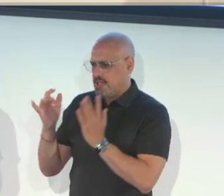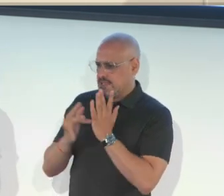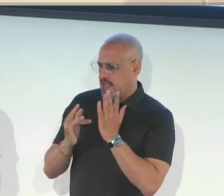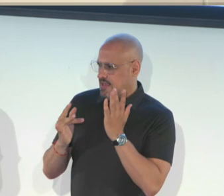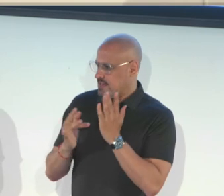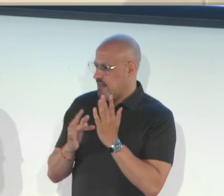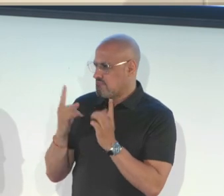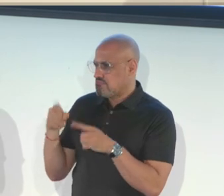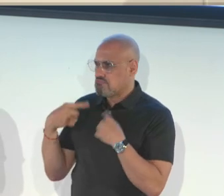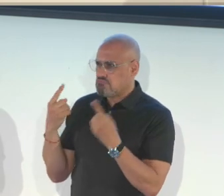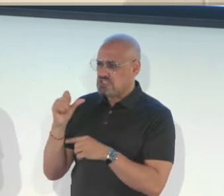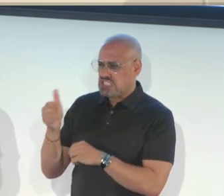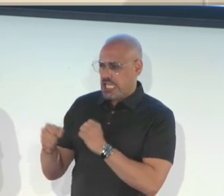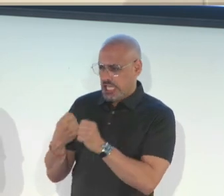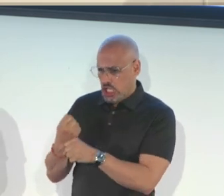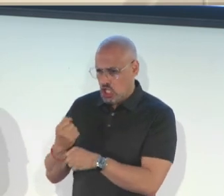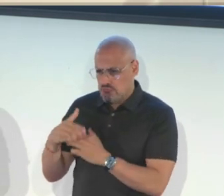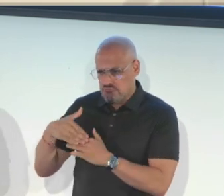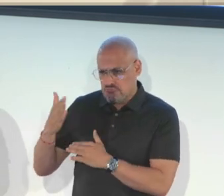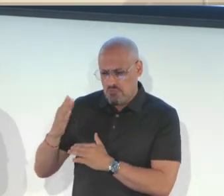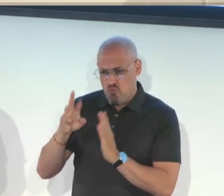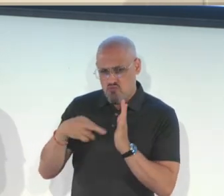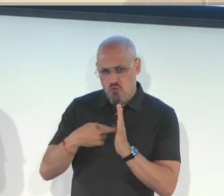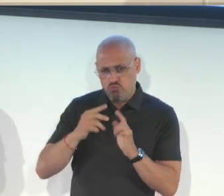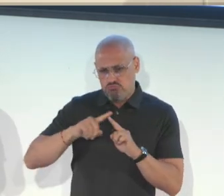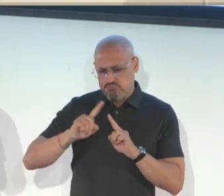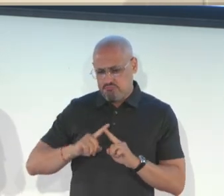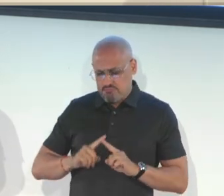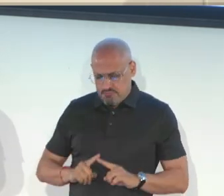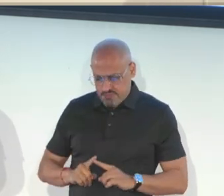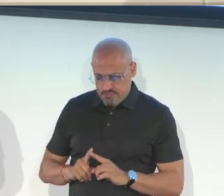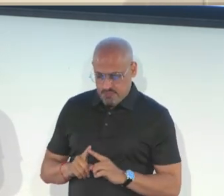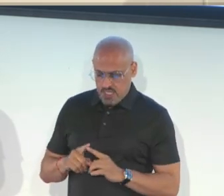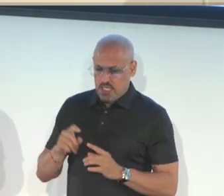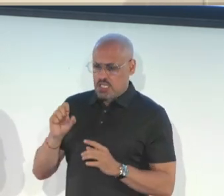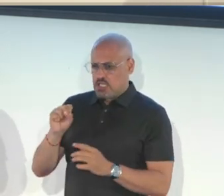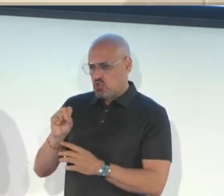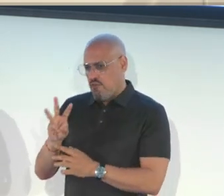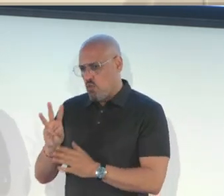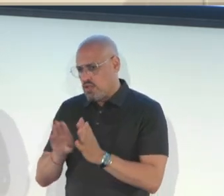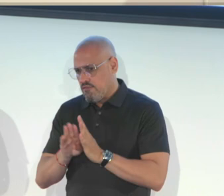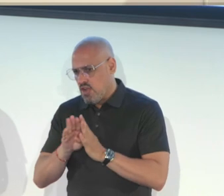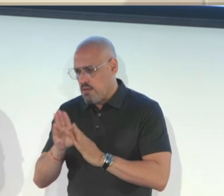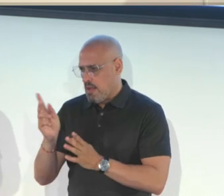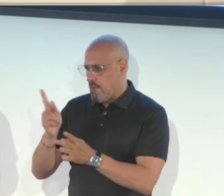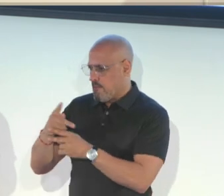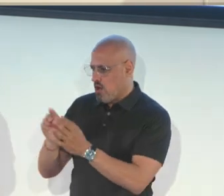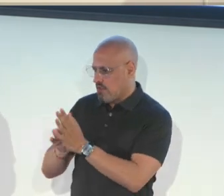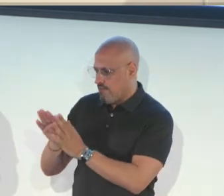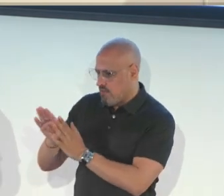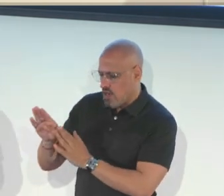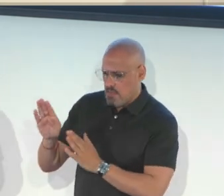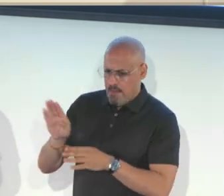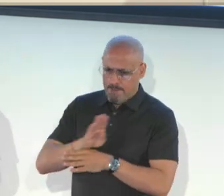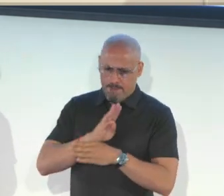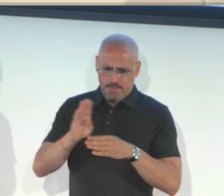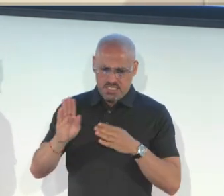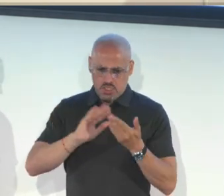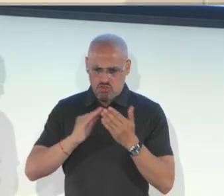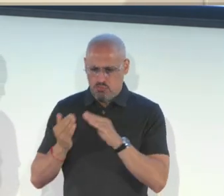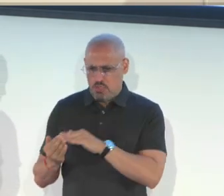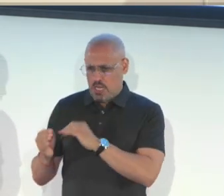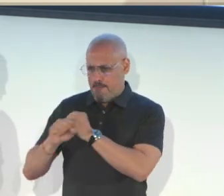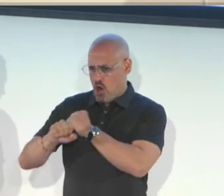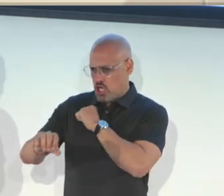technologies for the last decade in roles that span software development, product development, business community and